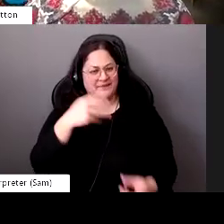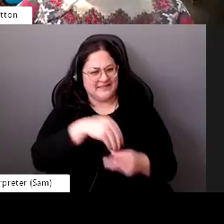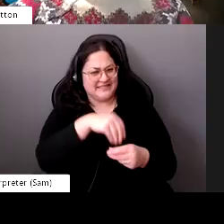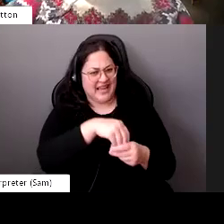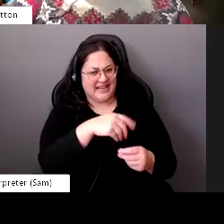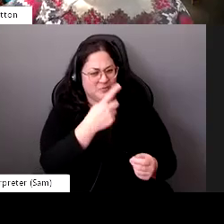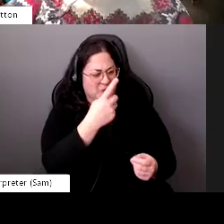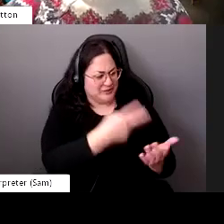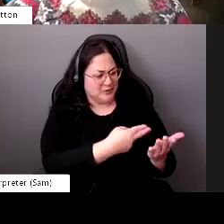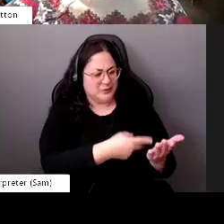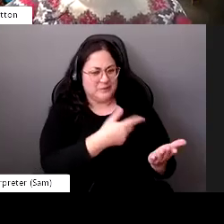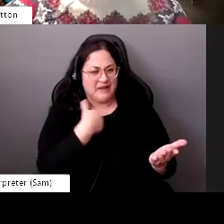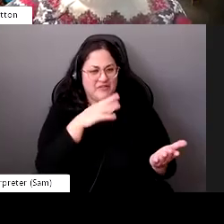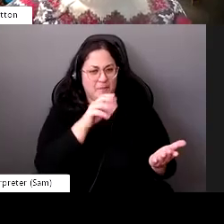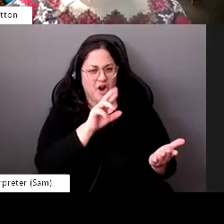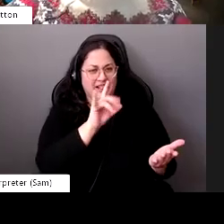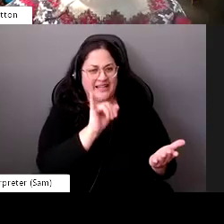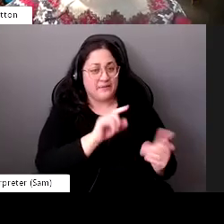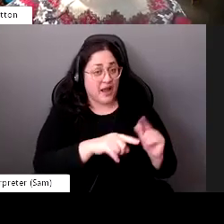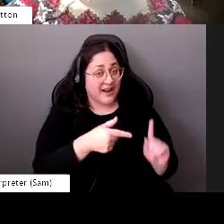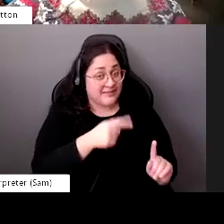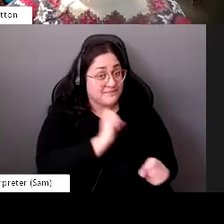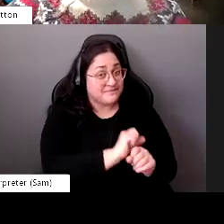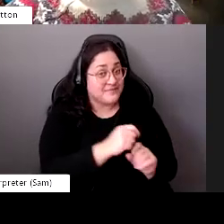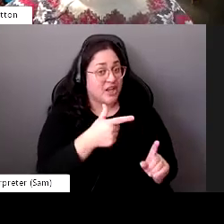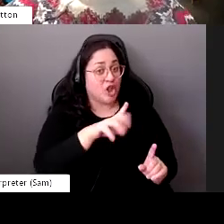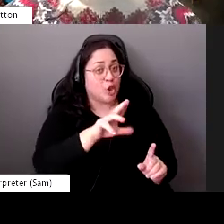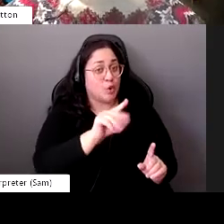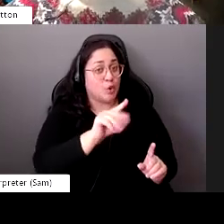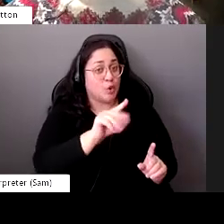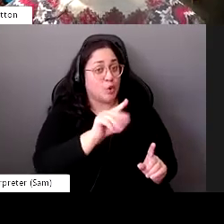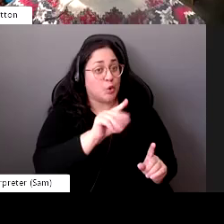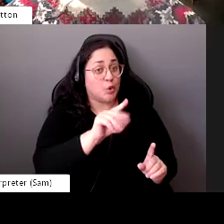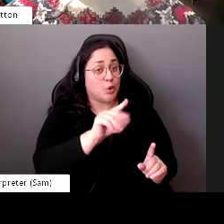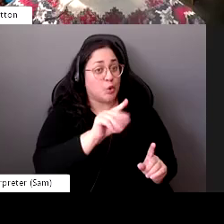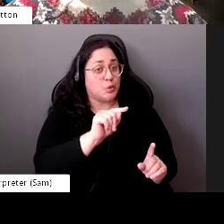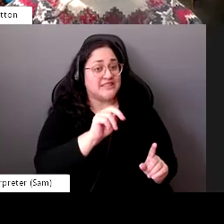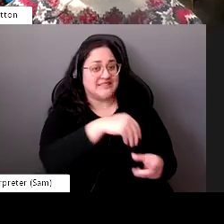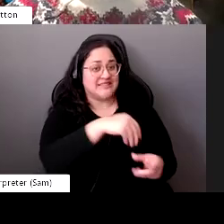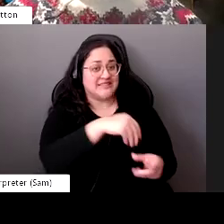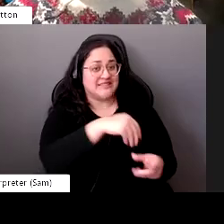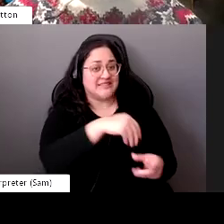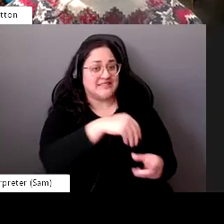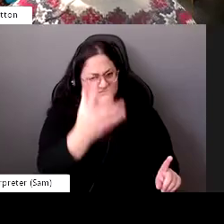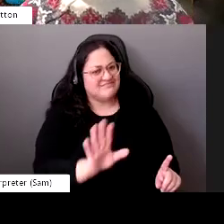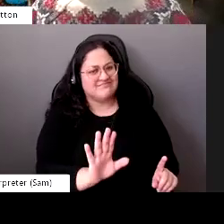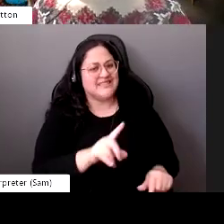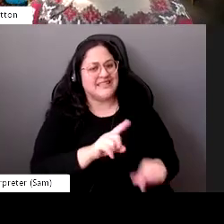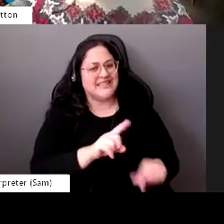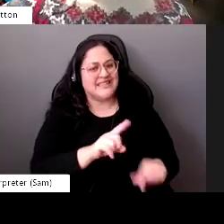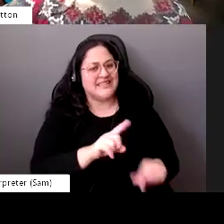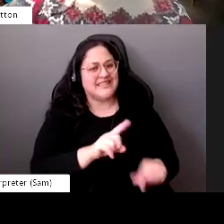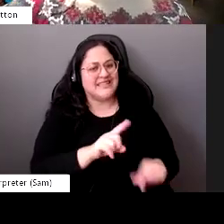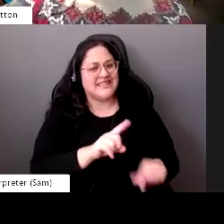to do that in a Google search. Here you can actually keep asking more questions to get to what you